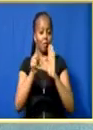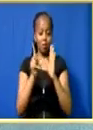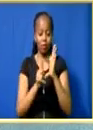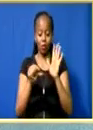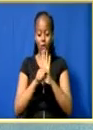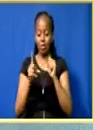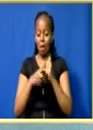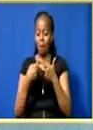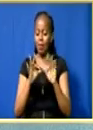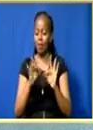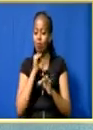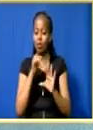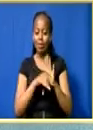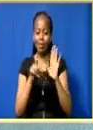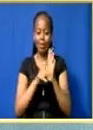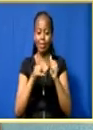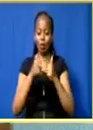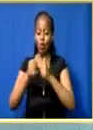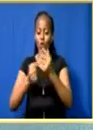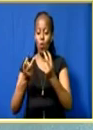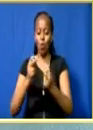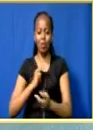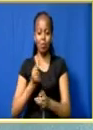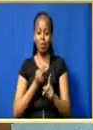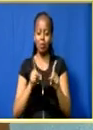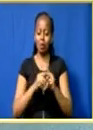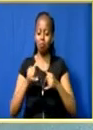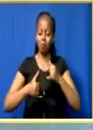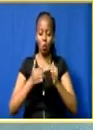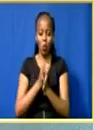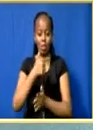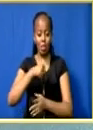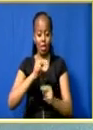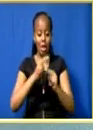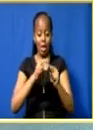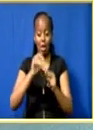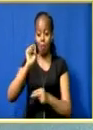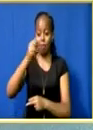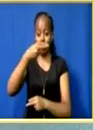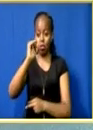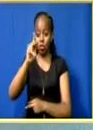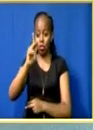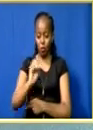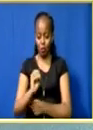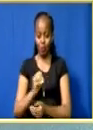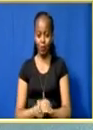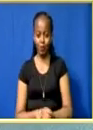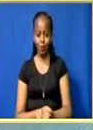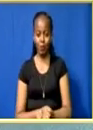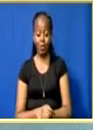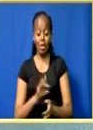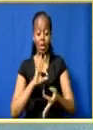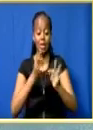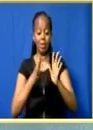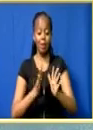learners. But if you're not in grade 6, that's okay. Keep watching, keep enjoying the show with us. My name is Wanjiku Karaoke, but you can call me Shiko. Our